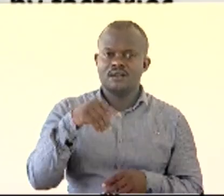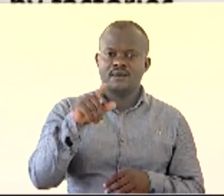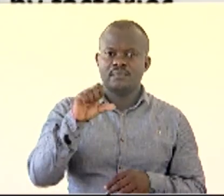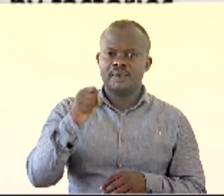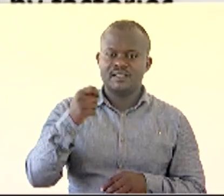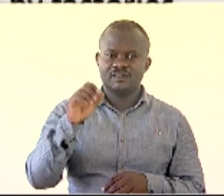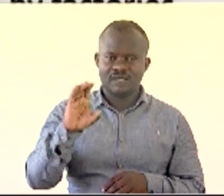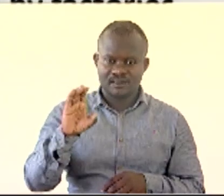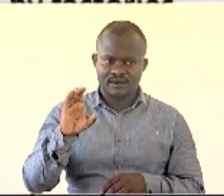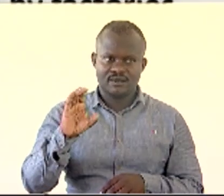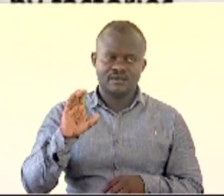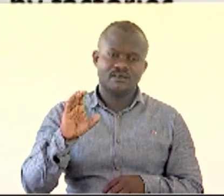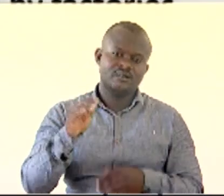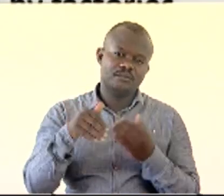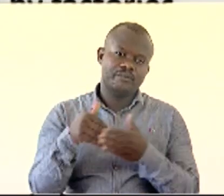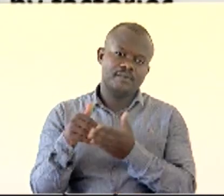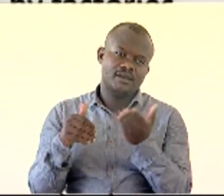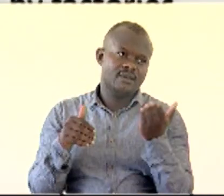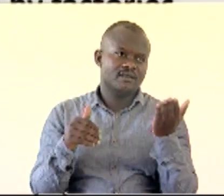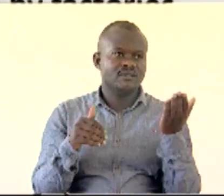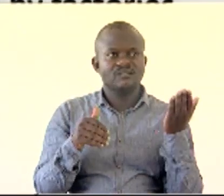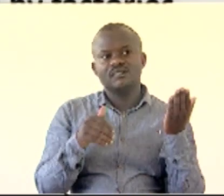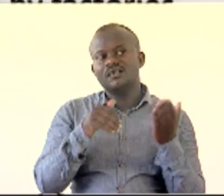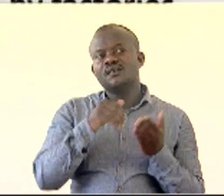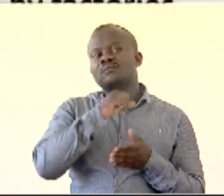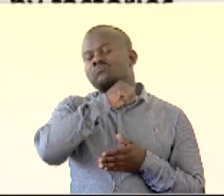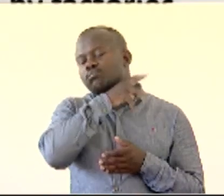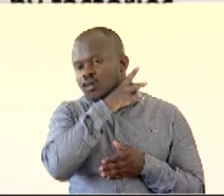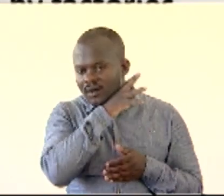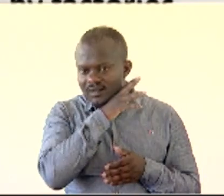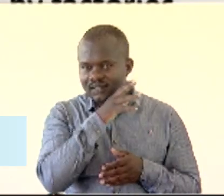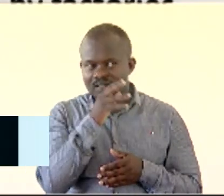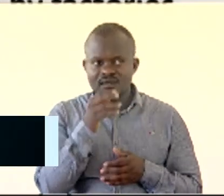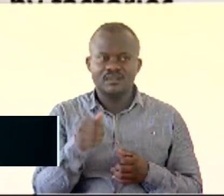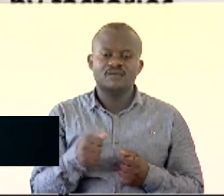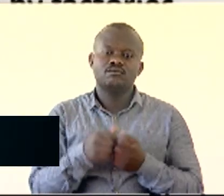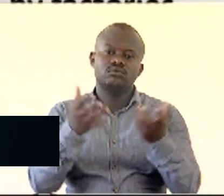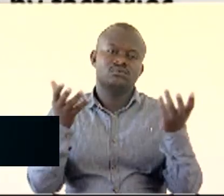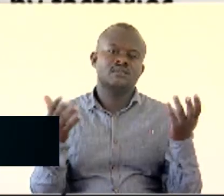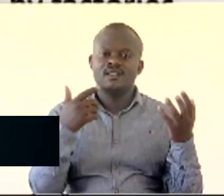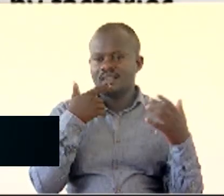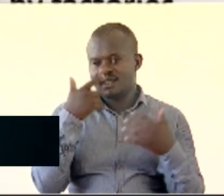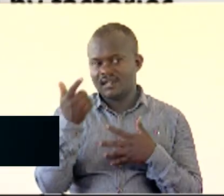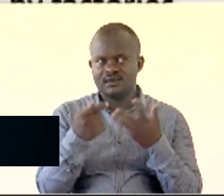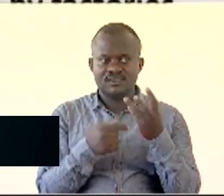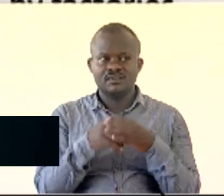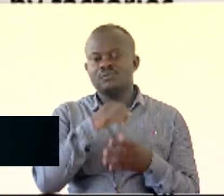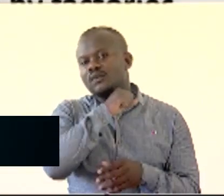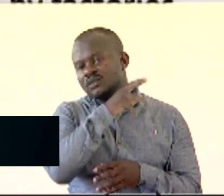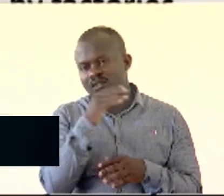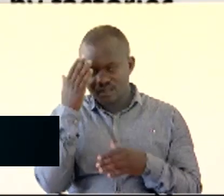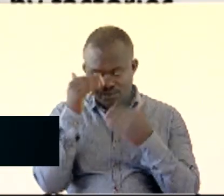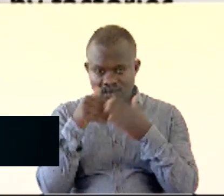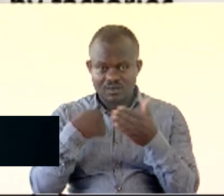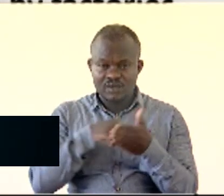bottles being poorly disposed. That is pollution, because we